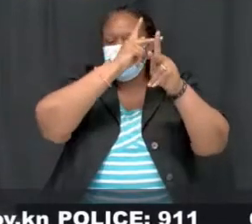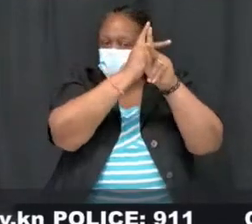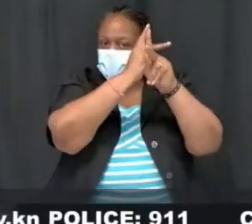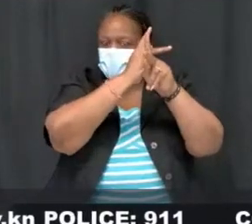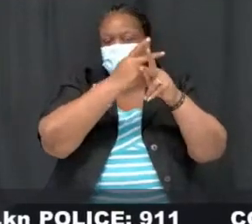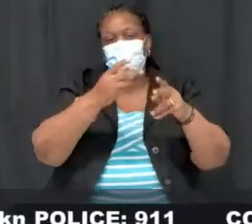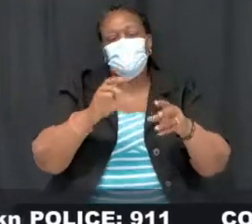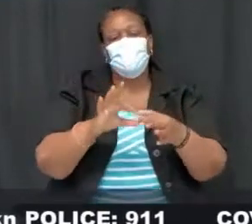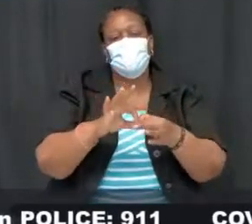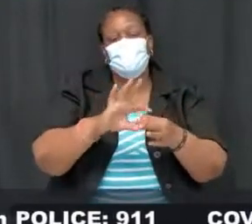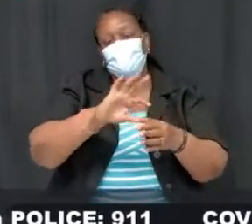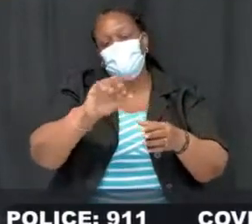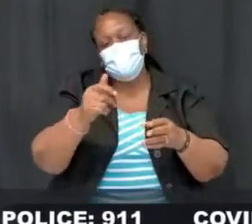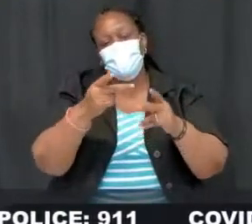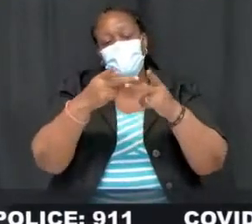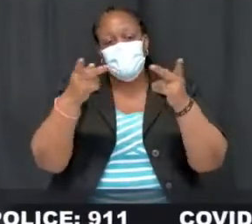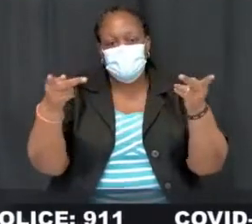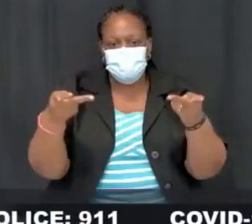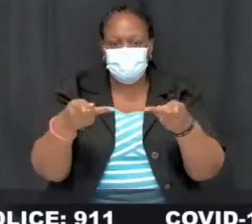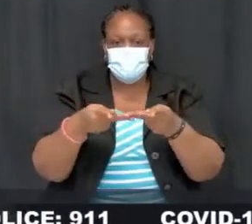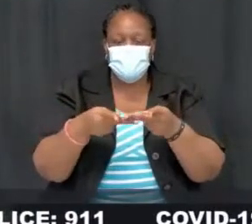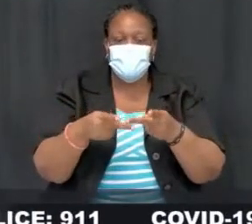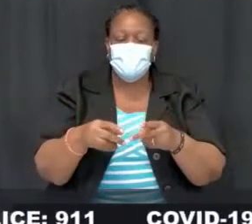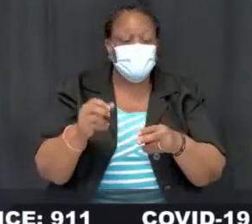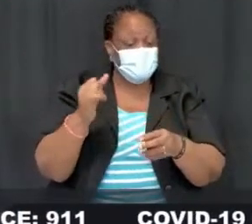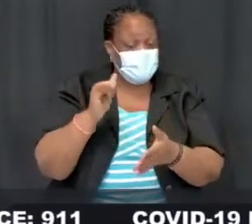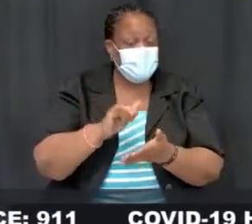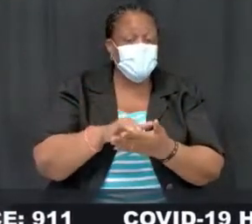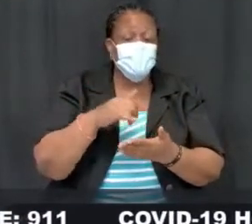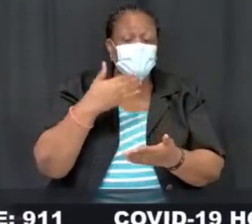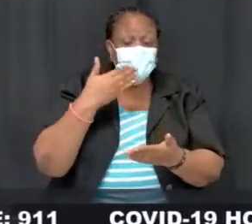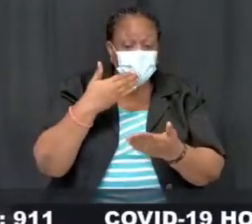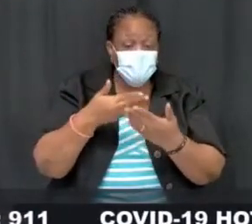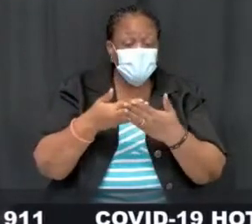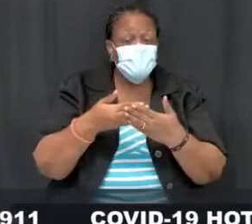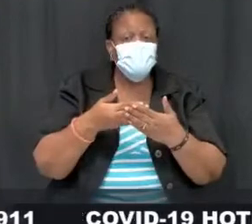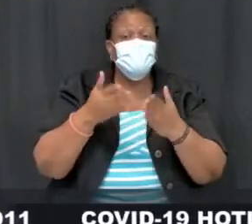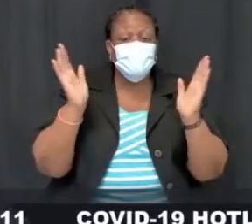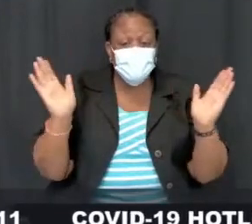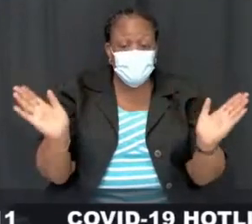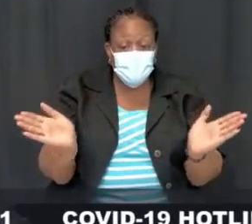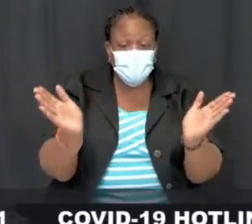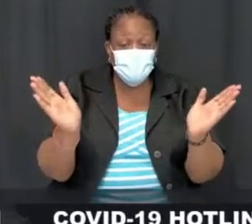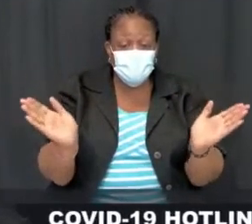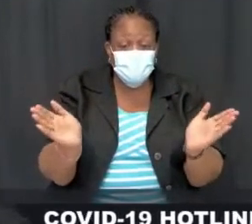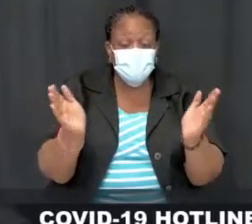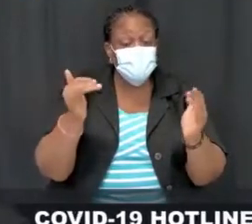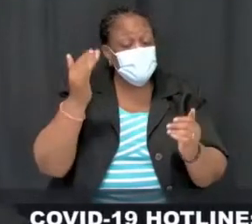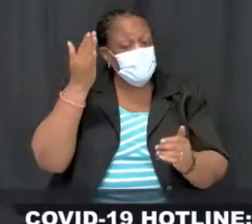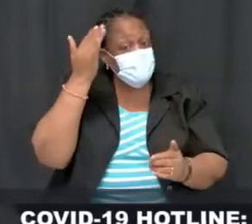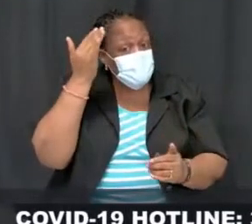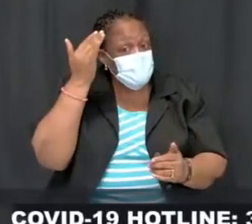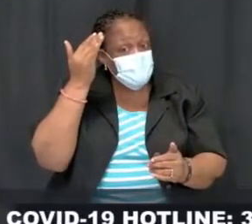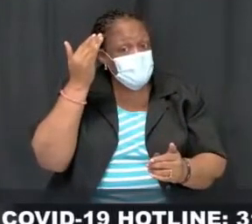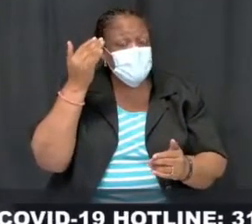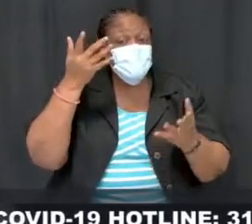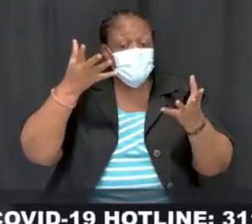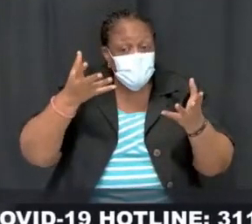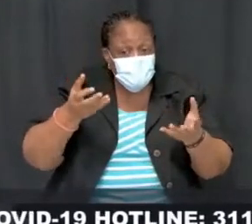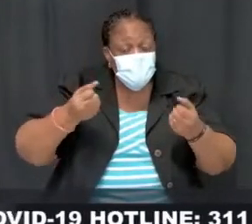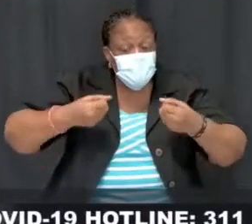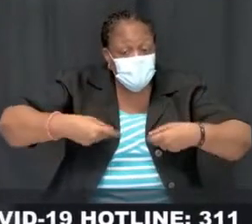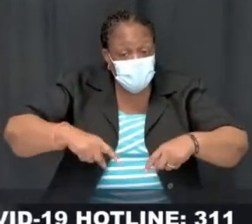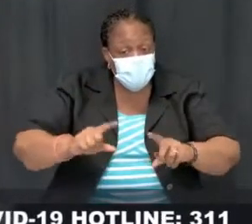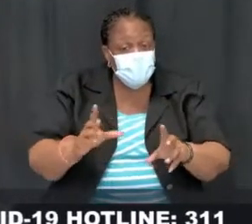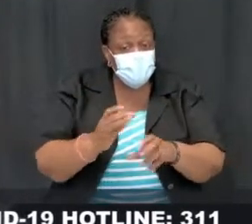transmissible, the number will be moved further upwards. And so there are a number of reasons to why reaching herd immunity in a number